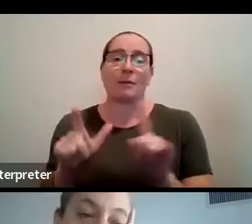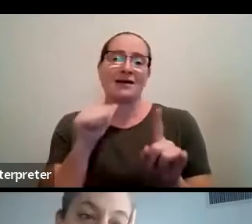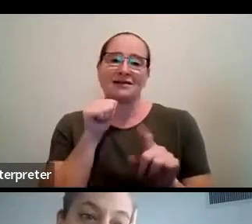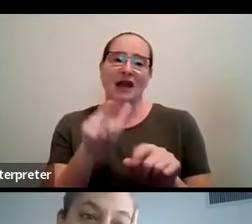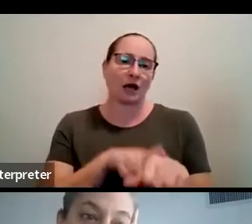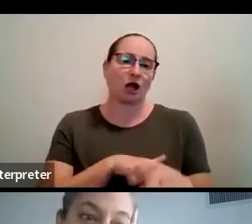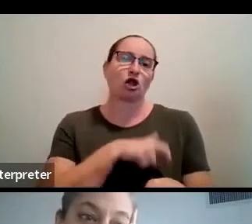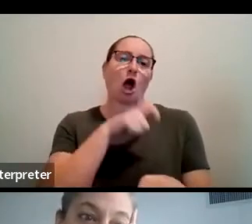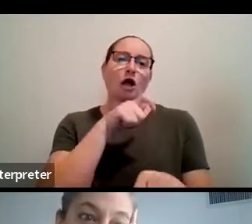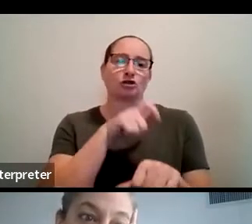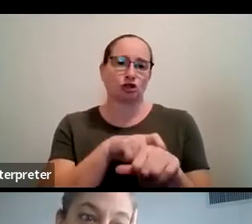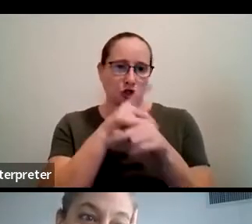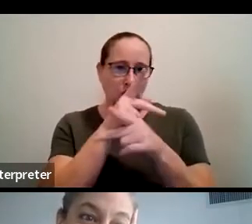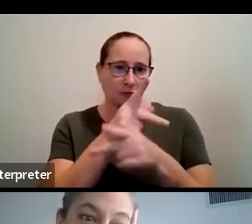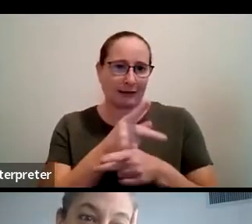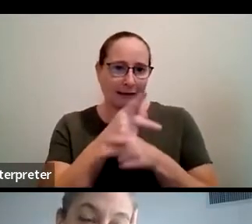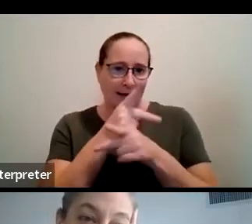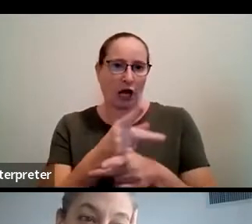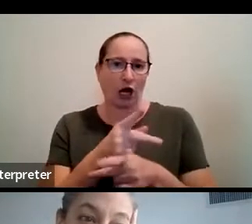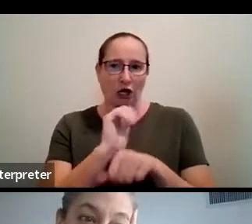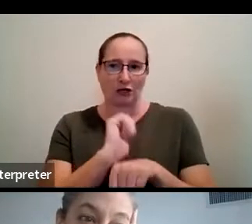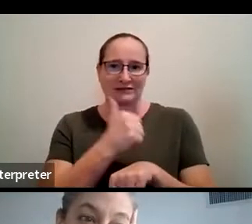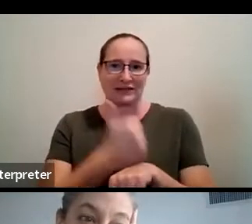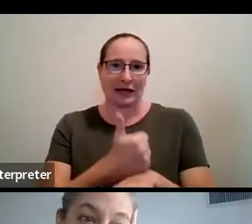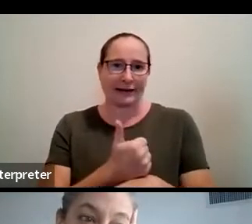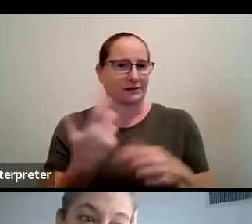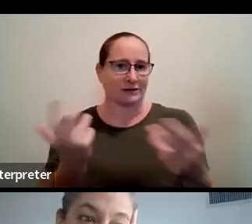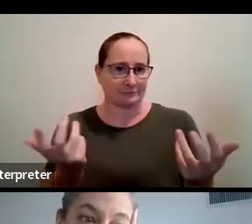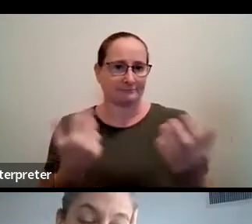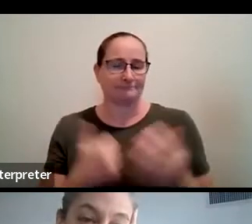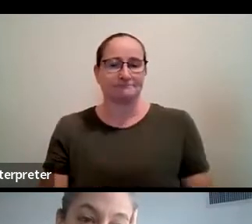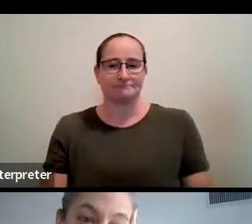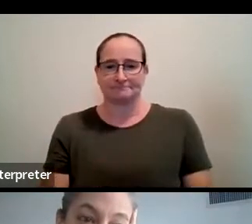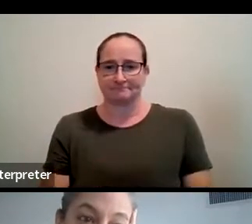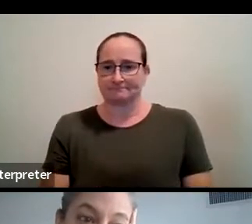care and other congregate settings.